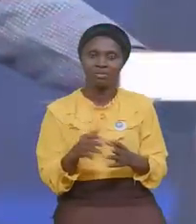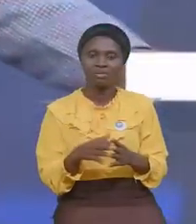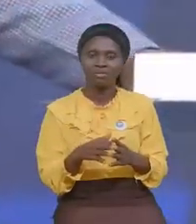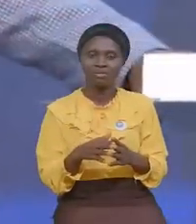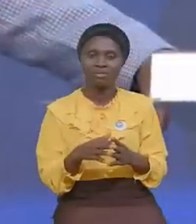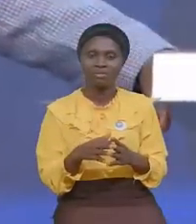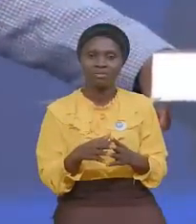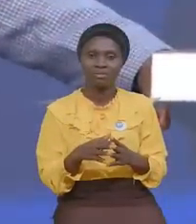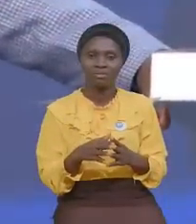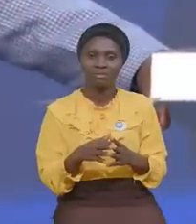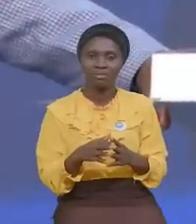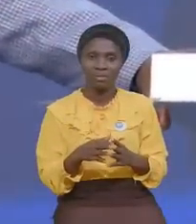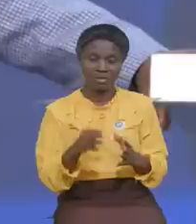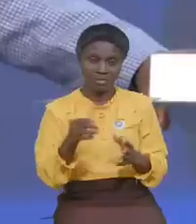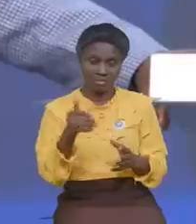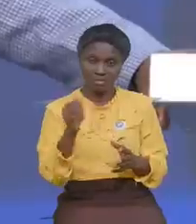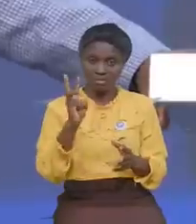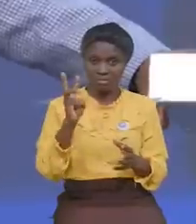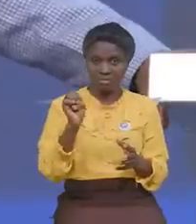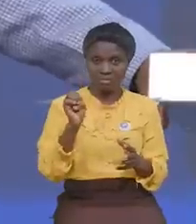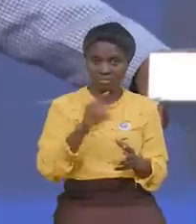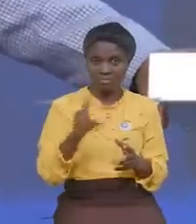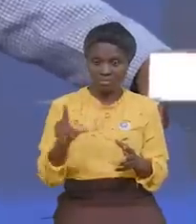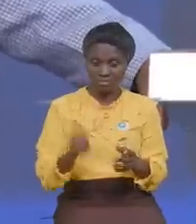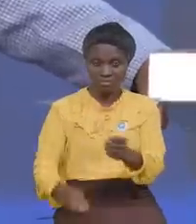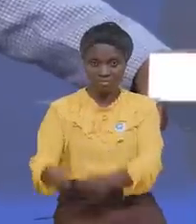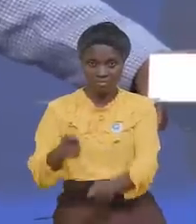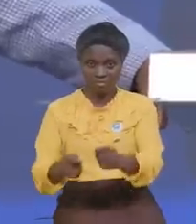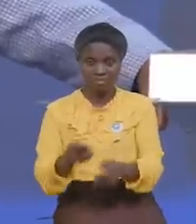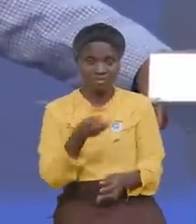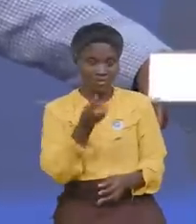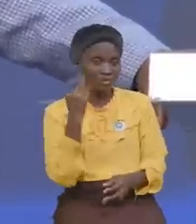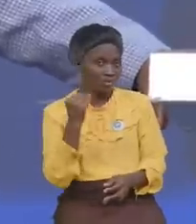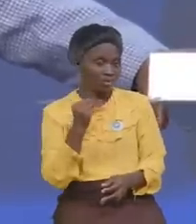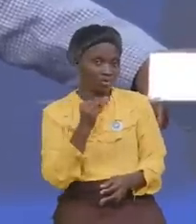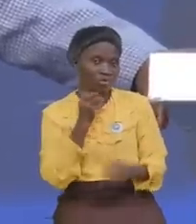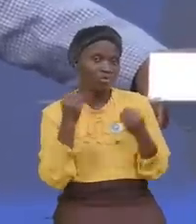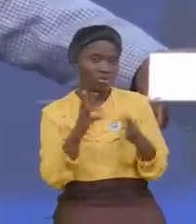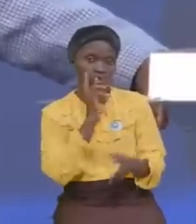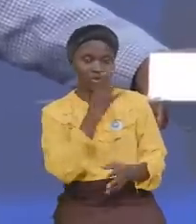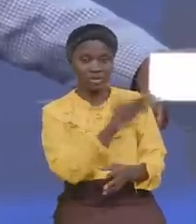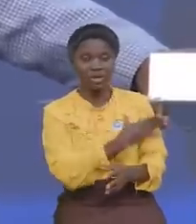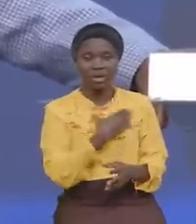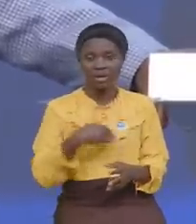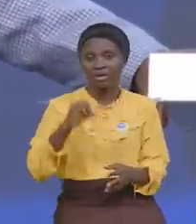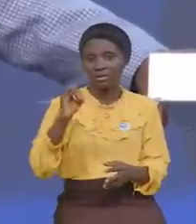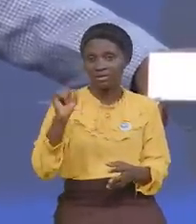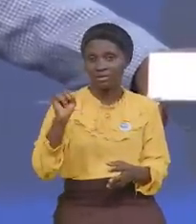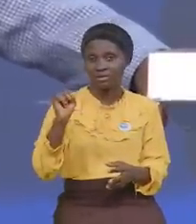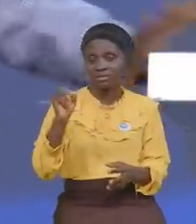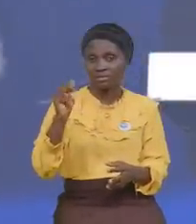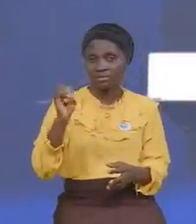There was much water there. And Ishmael the son was dying.